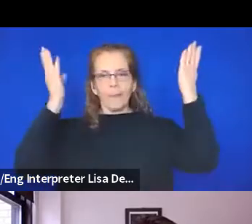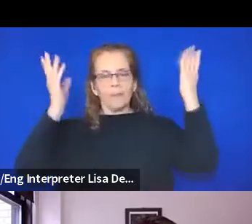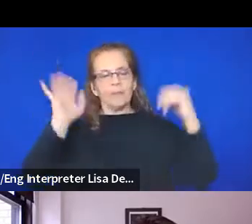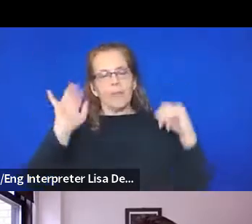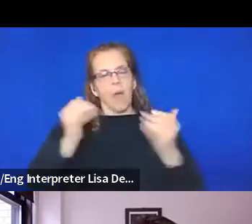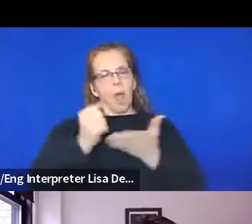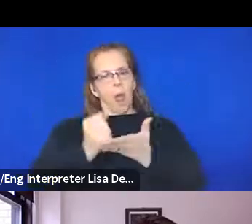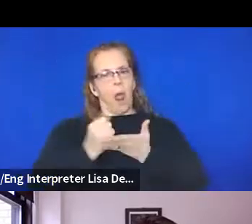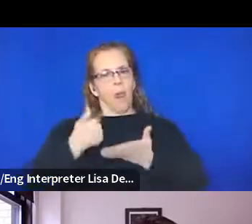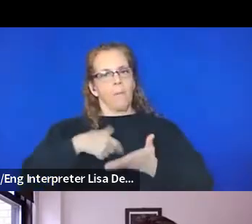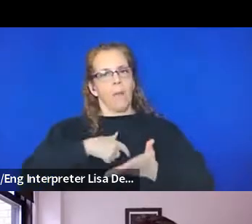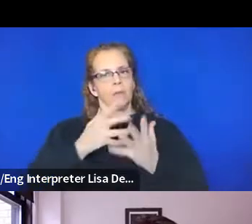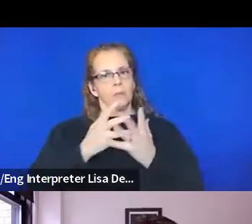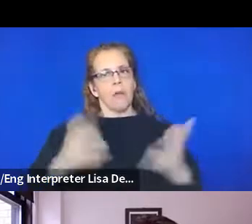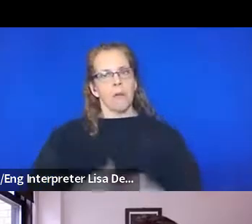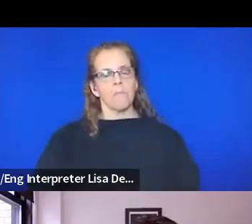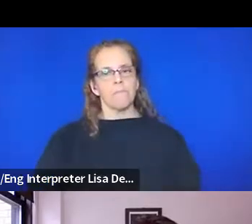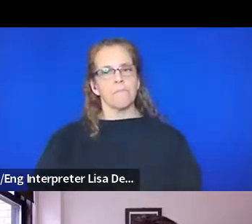us as a company.